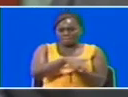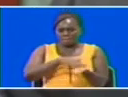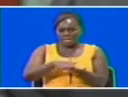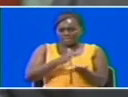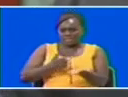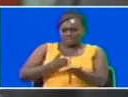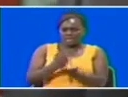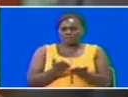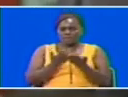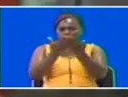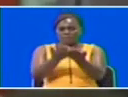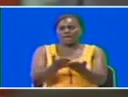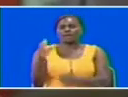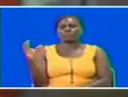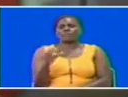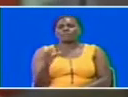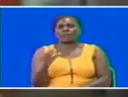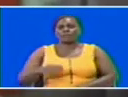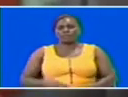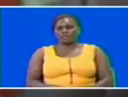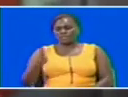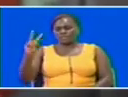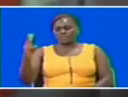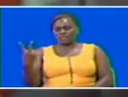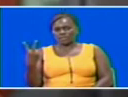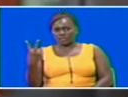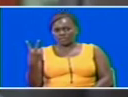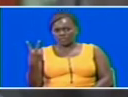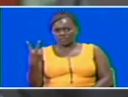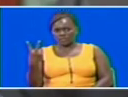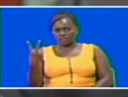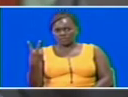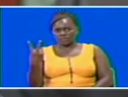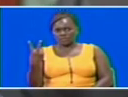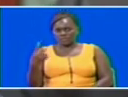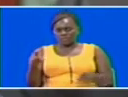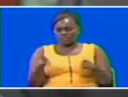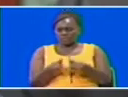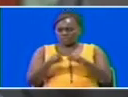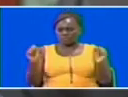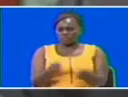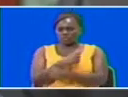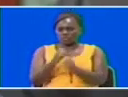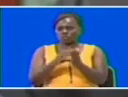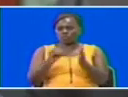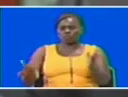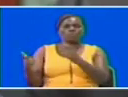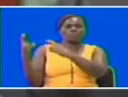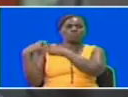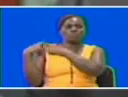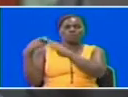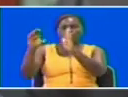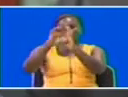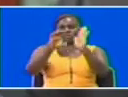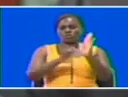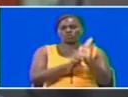rights guaranteed to the citizens. A second concern is Parliament's indispensable role in fulfilling constitutional